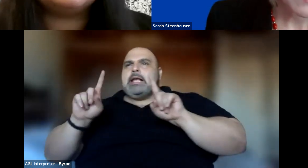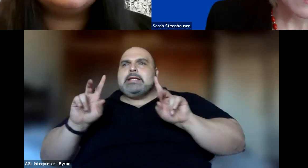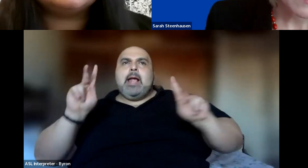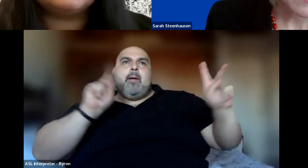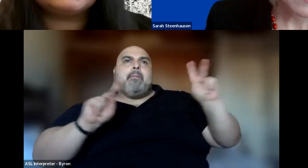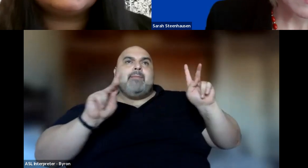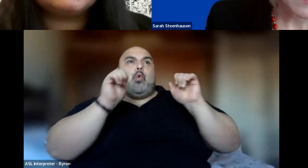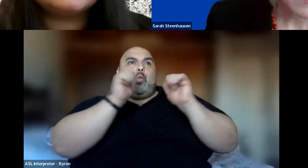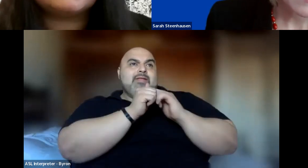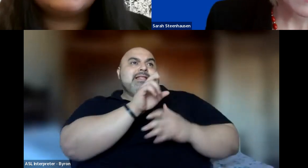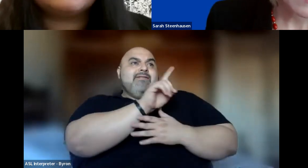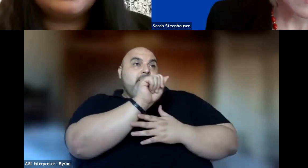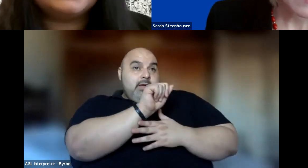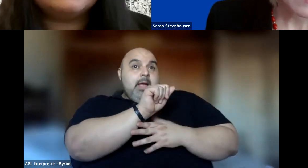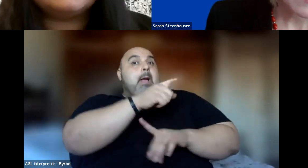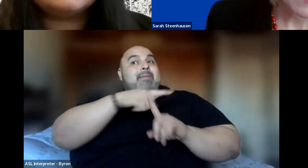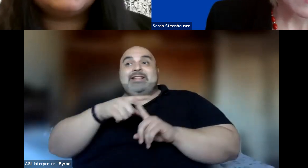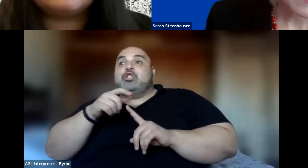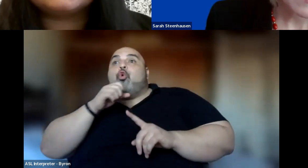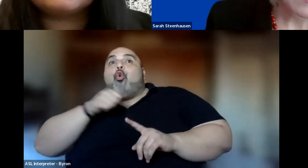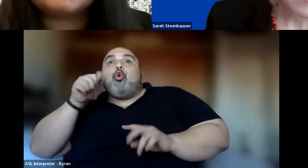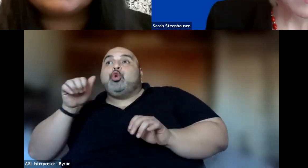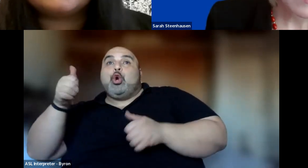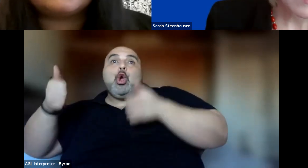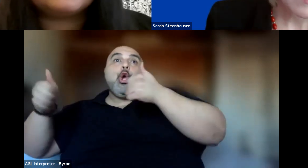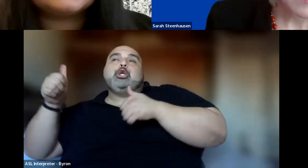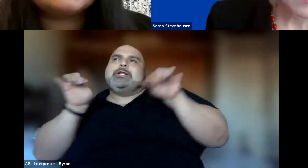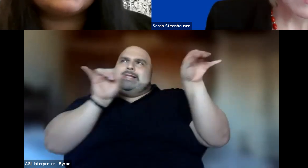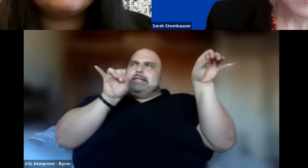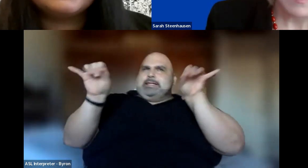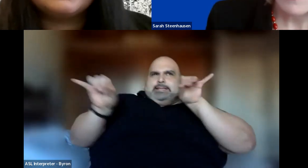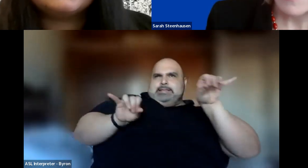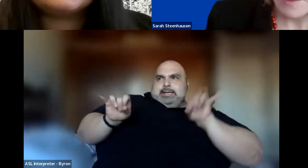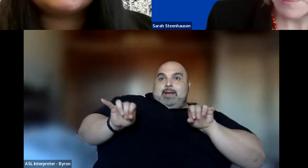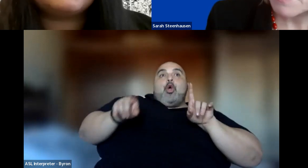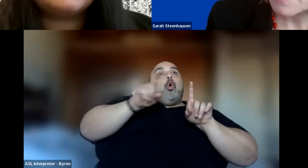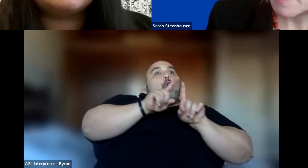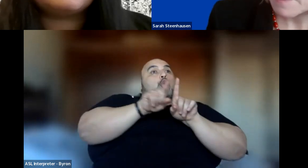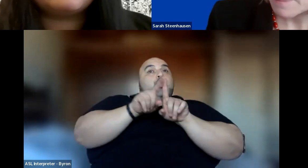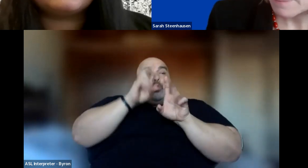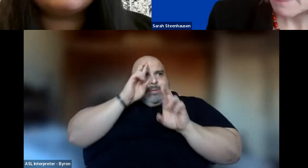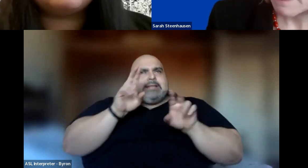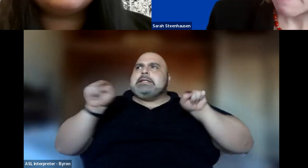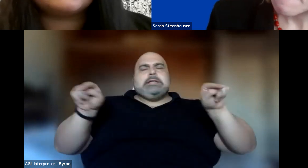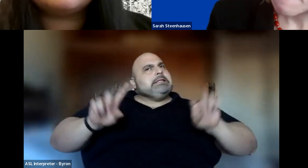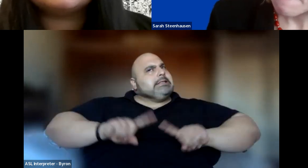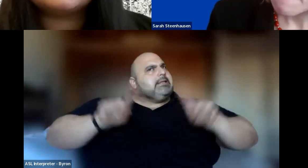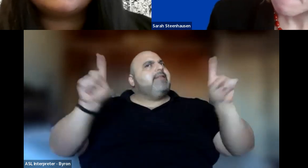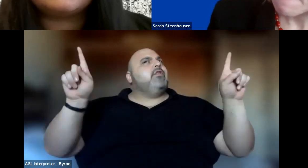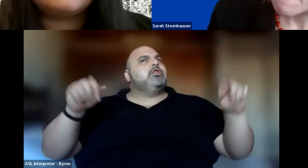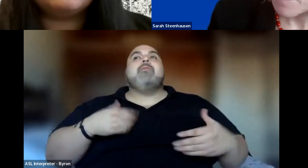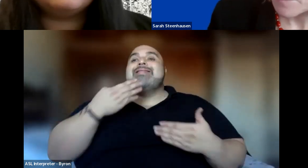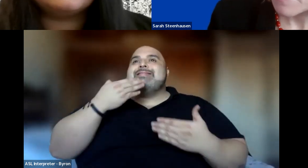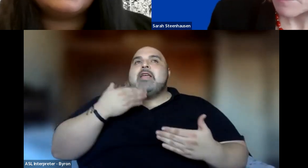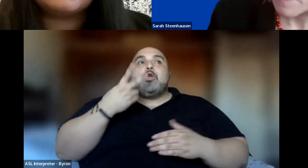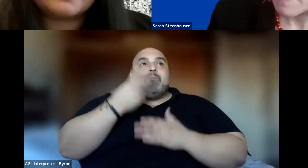developmental disabilities and older adults, like what are the commonalities, but also respecting the differences. So just really want to thank both of our presenters,